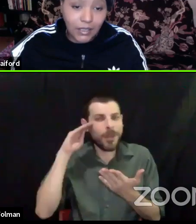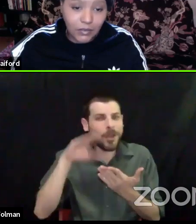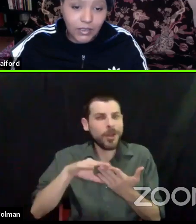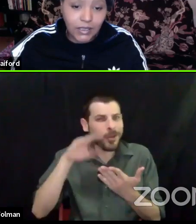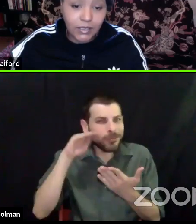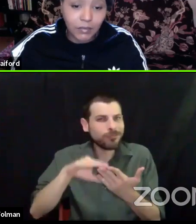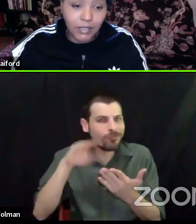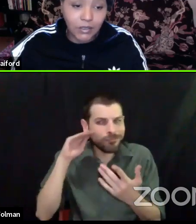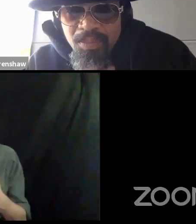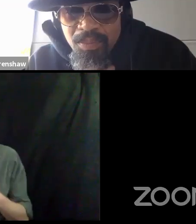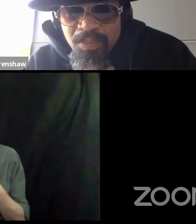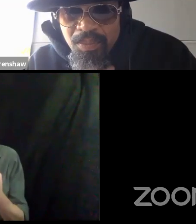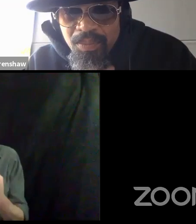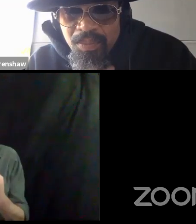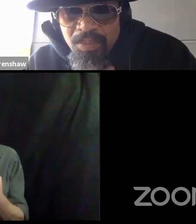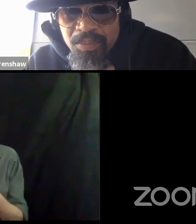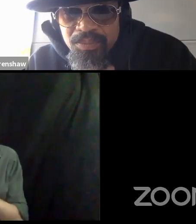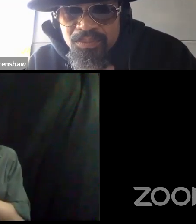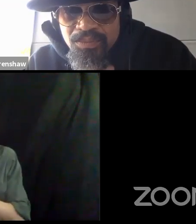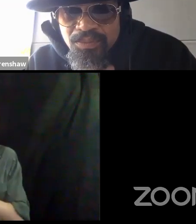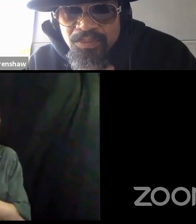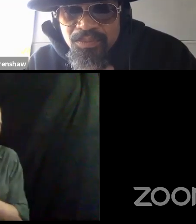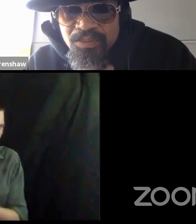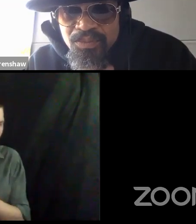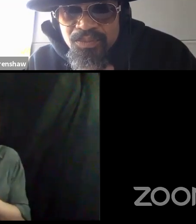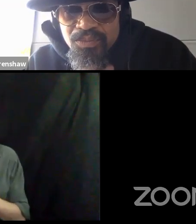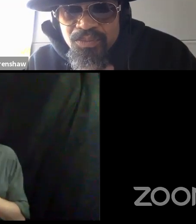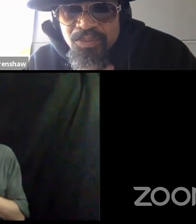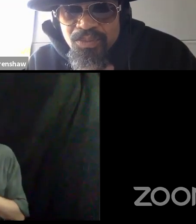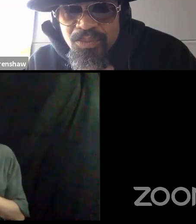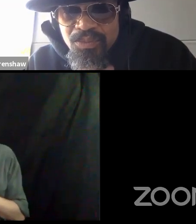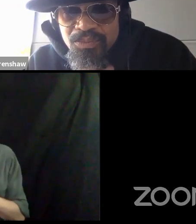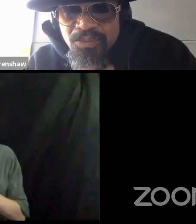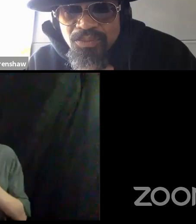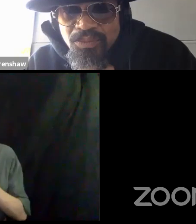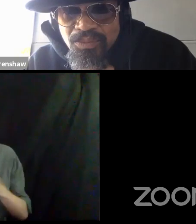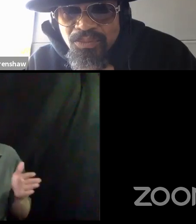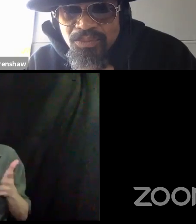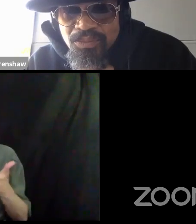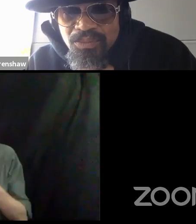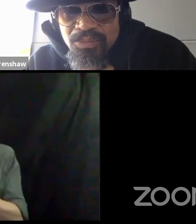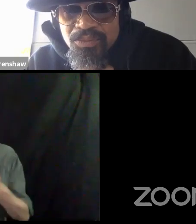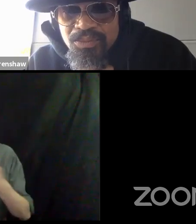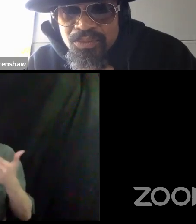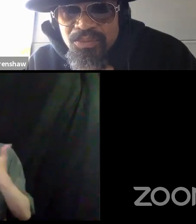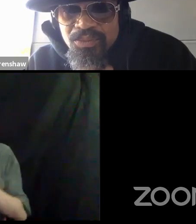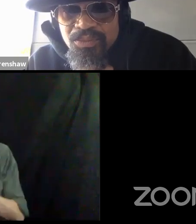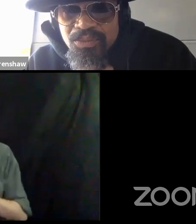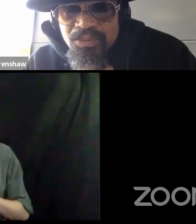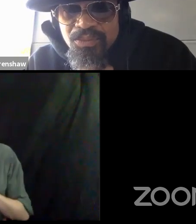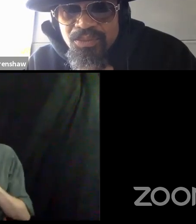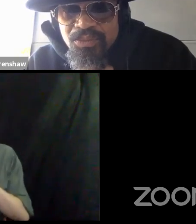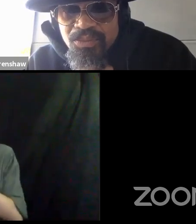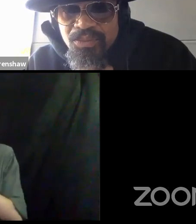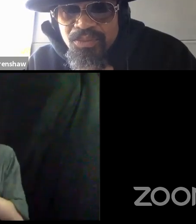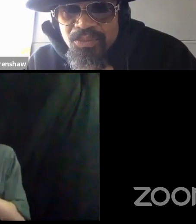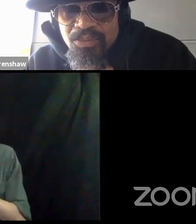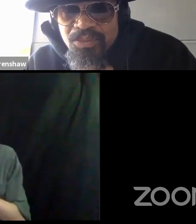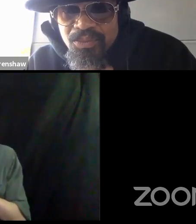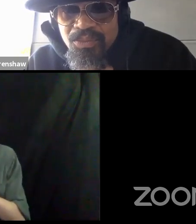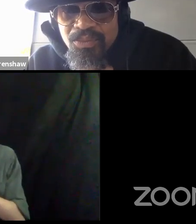an activist, as somebody that's organizing community, to understand and to use political strategies to make change possible.